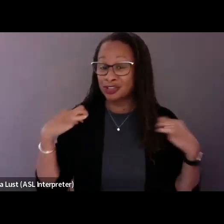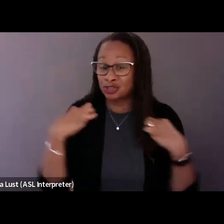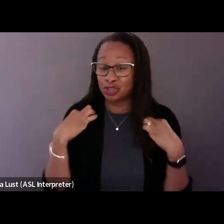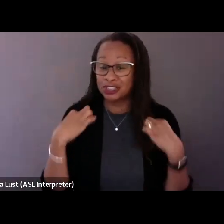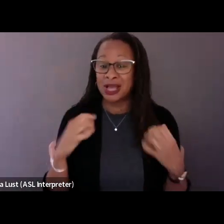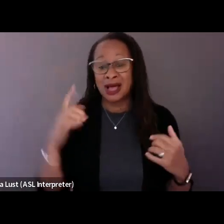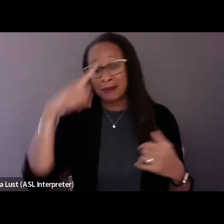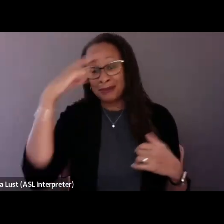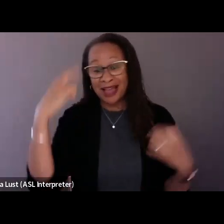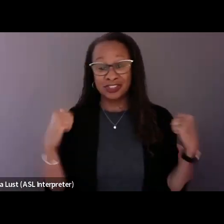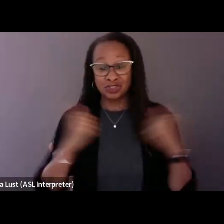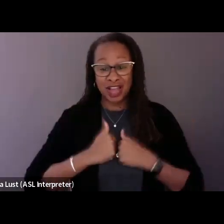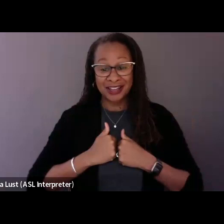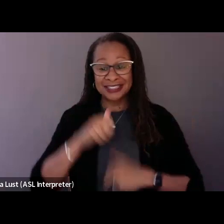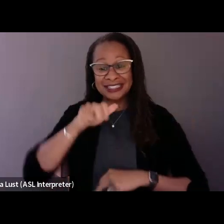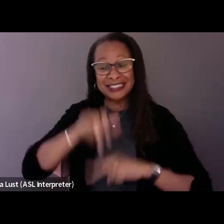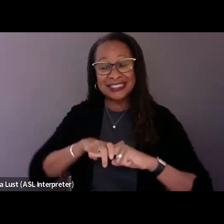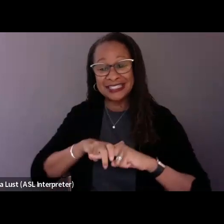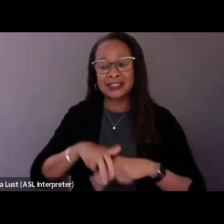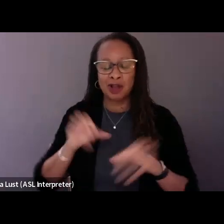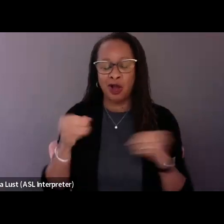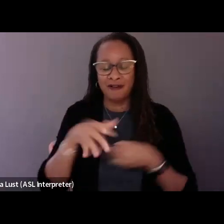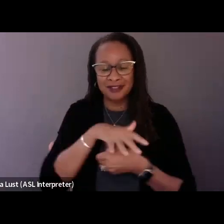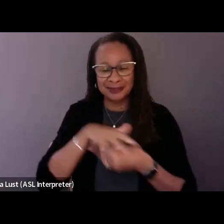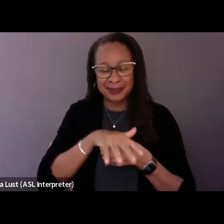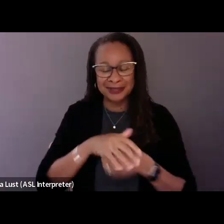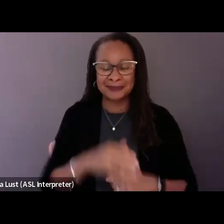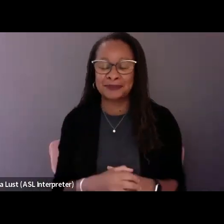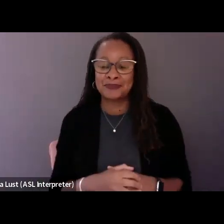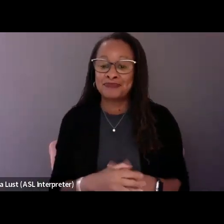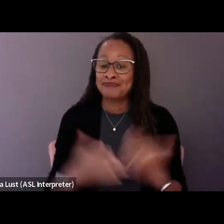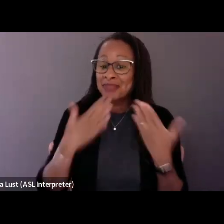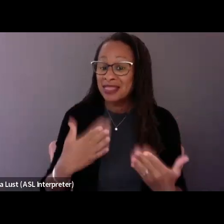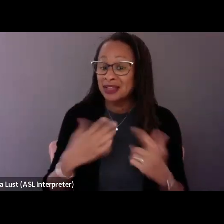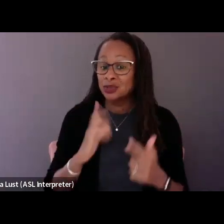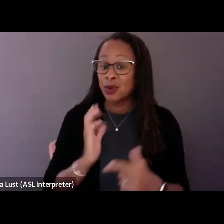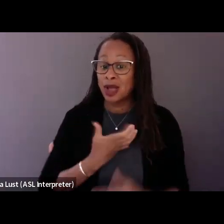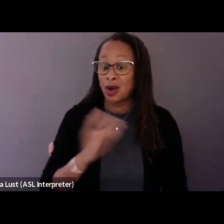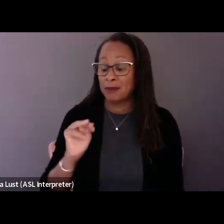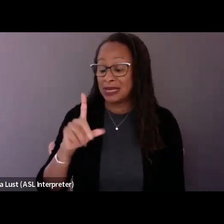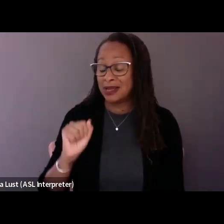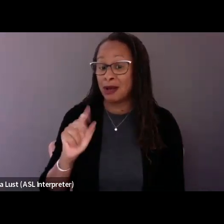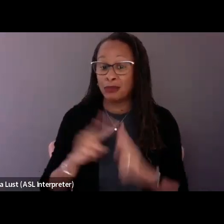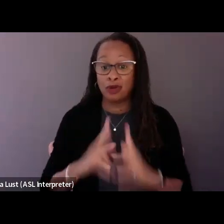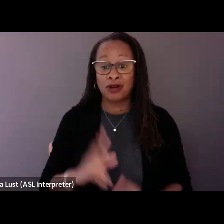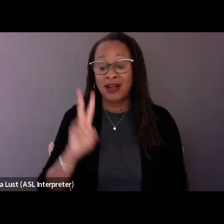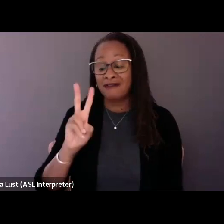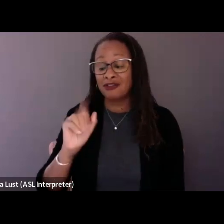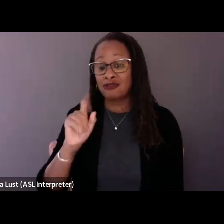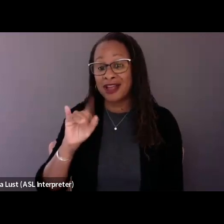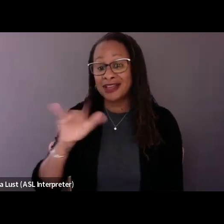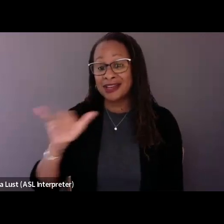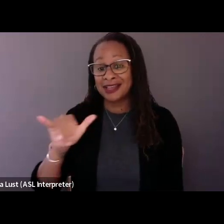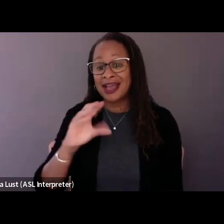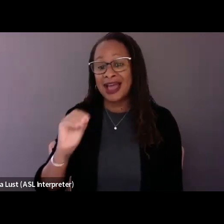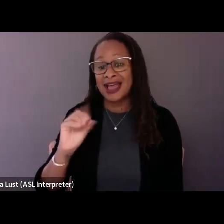black jacket, and sitting in an office space. Thank you to our media partners, Variety and KCRW,